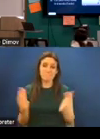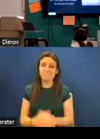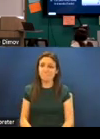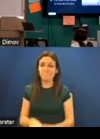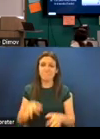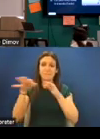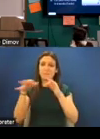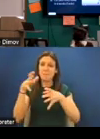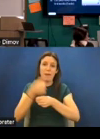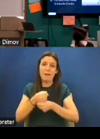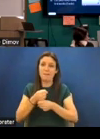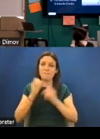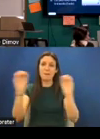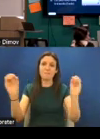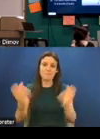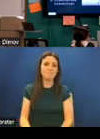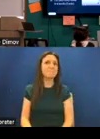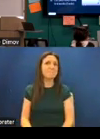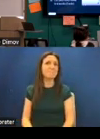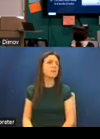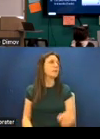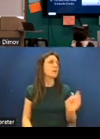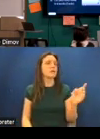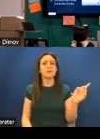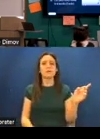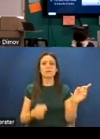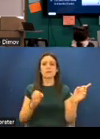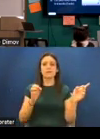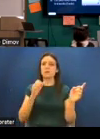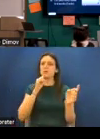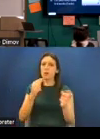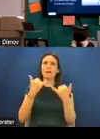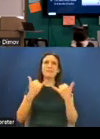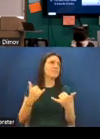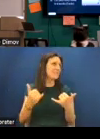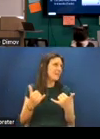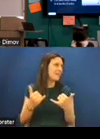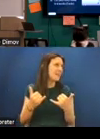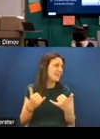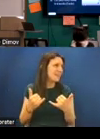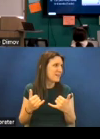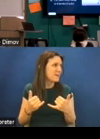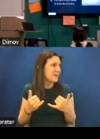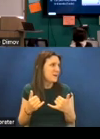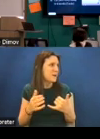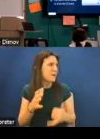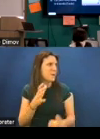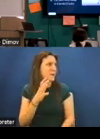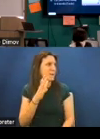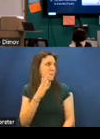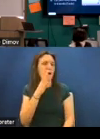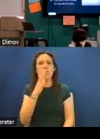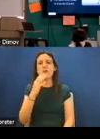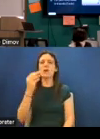Amen. Amen. Okay. Not today. Mother Tucker's not today.